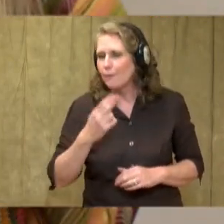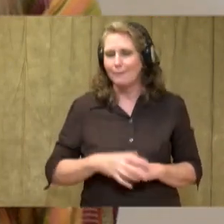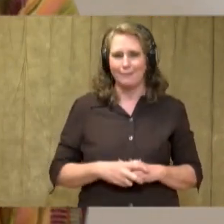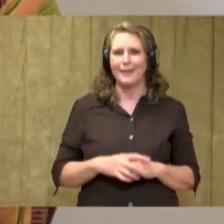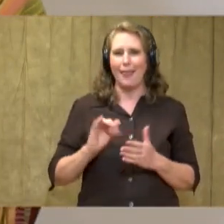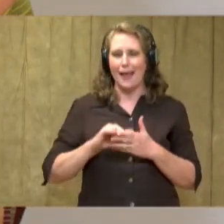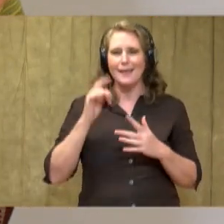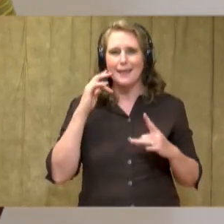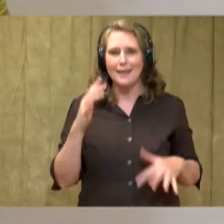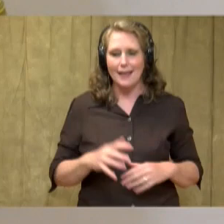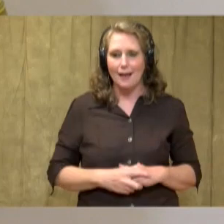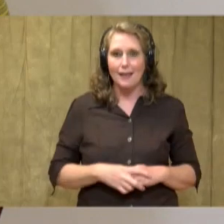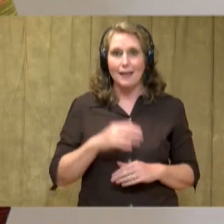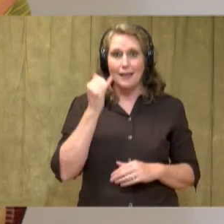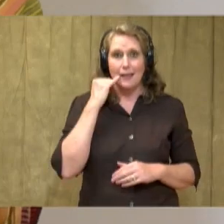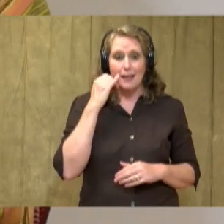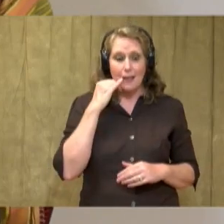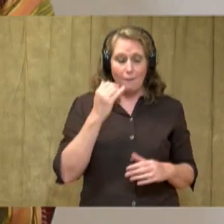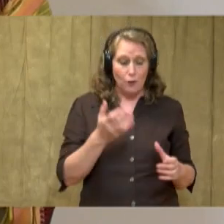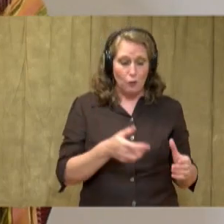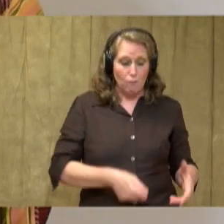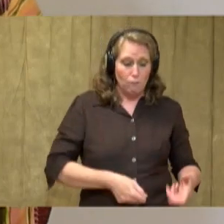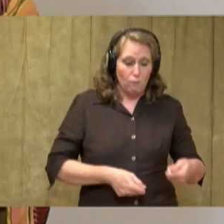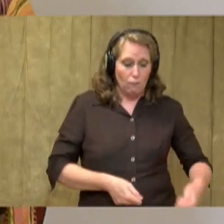What if your pan is really hot?